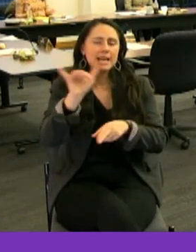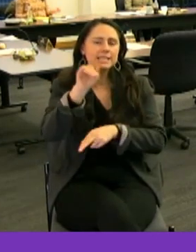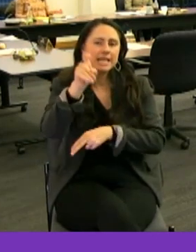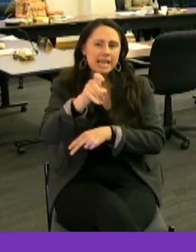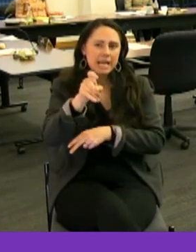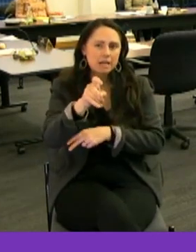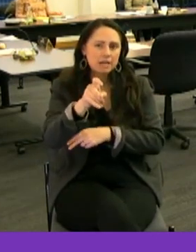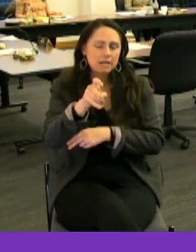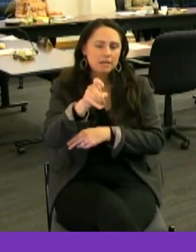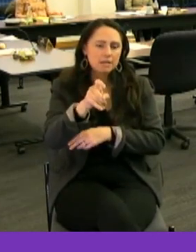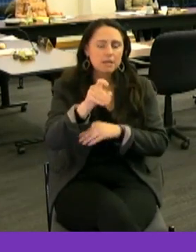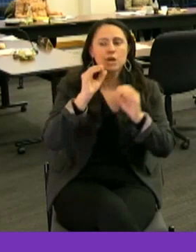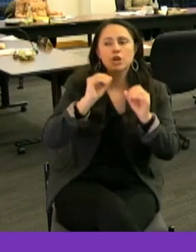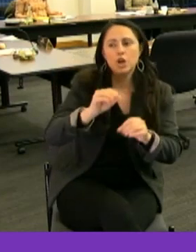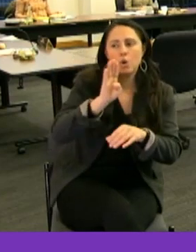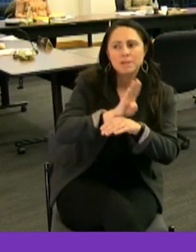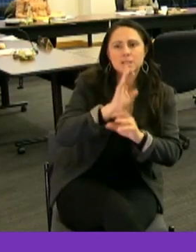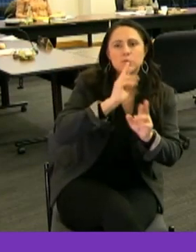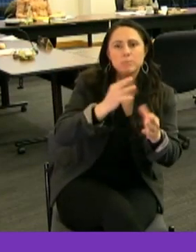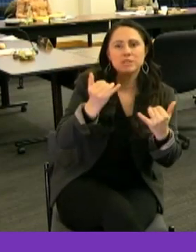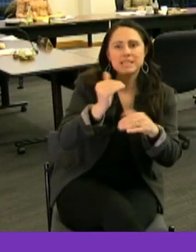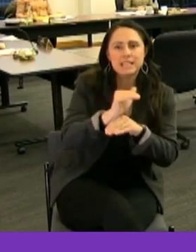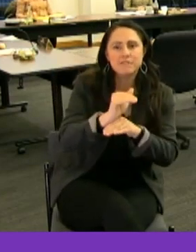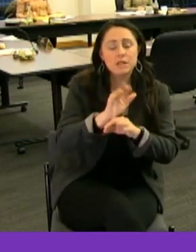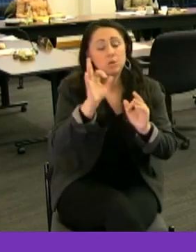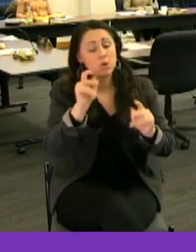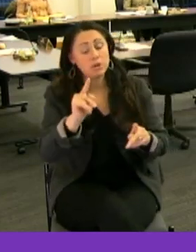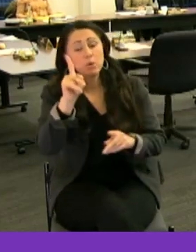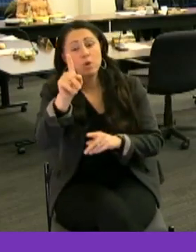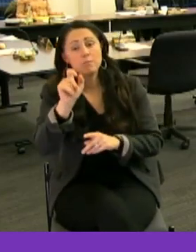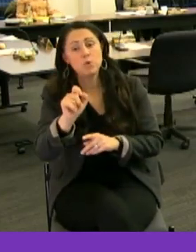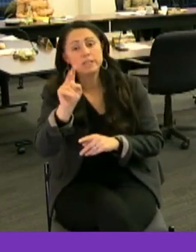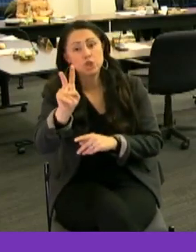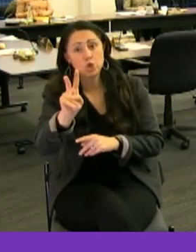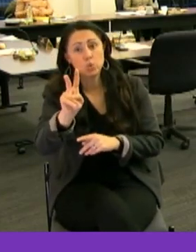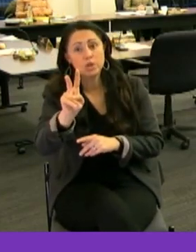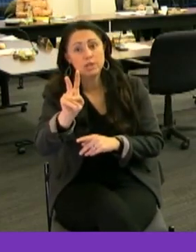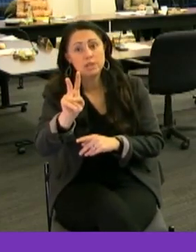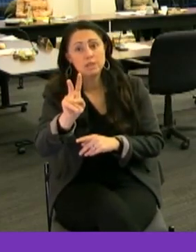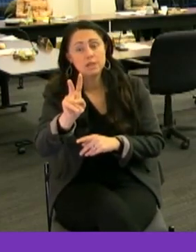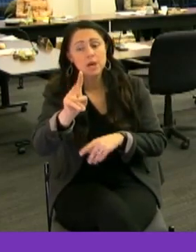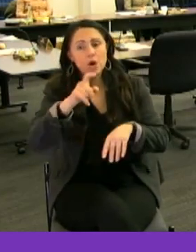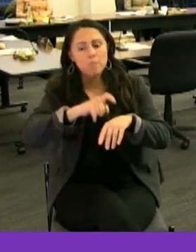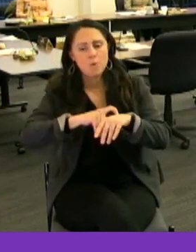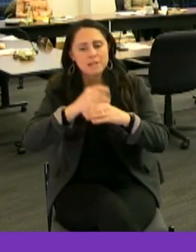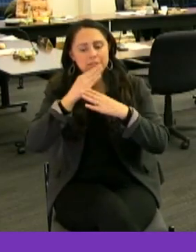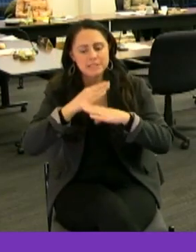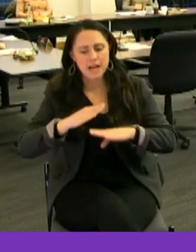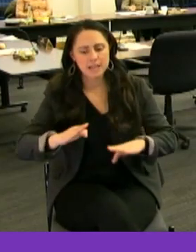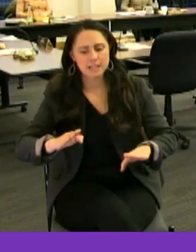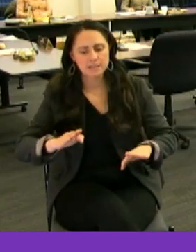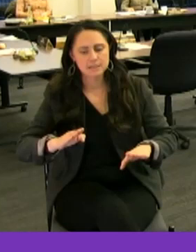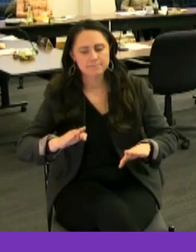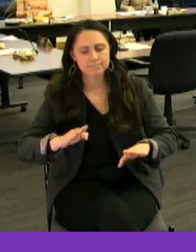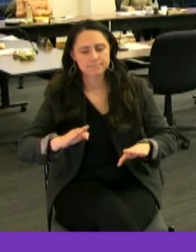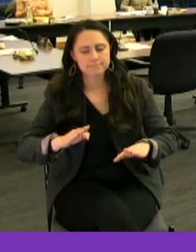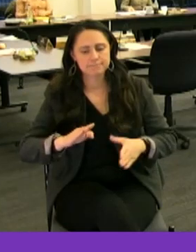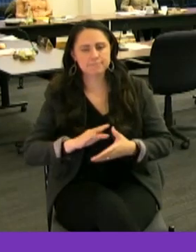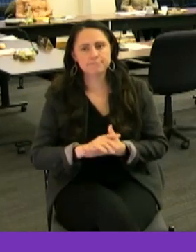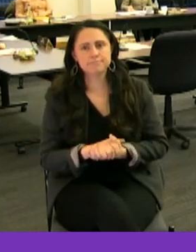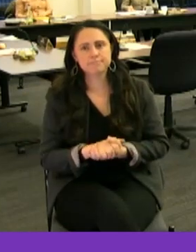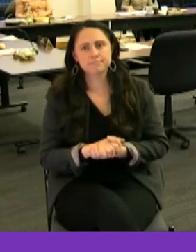needed. No business reports this evening. Okay, 1.2 moment of silence.